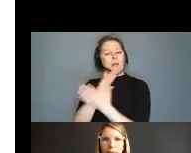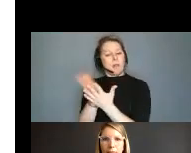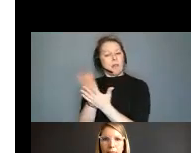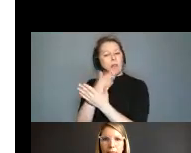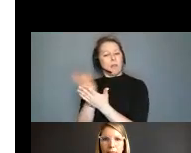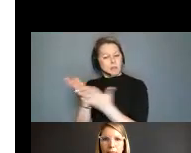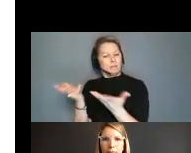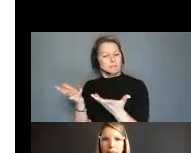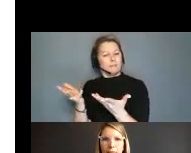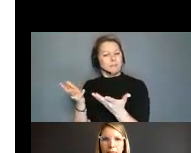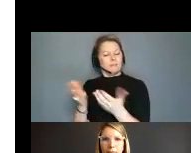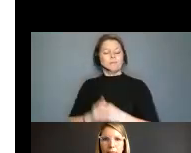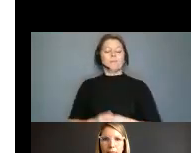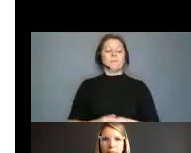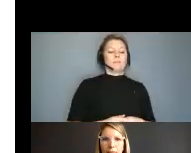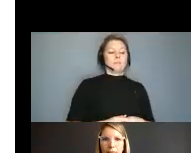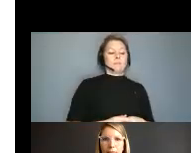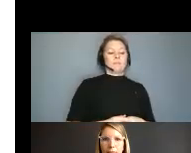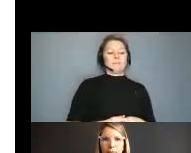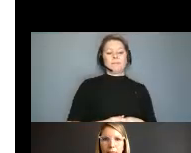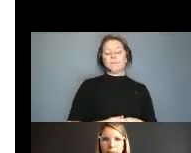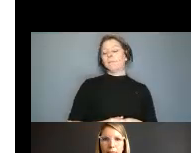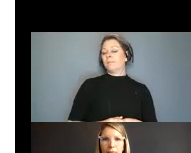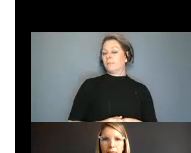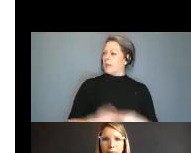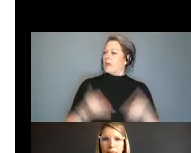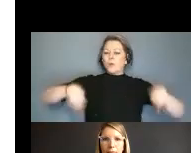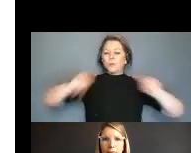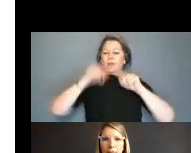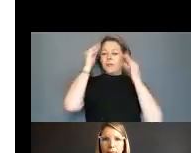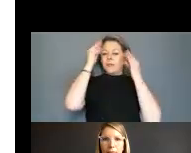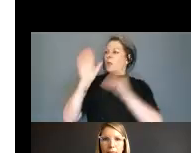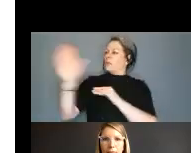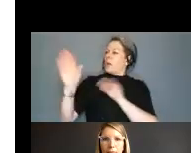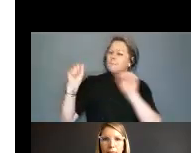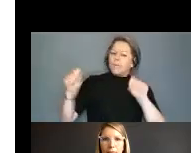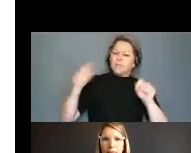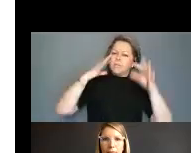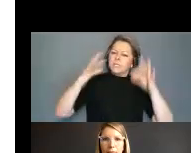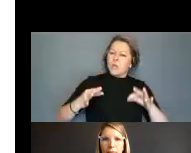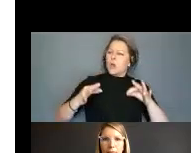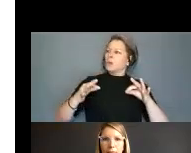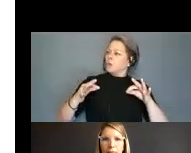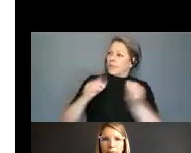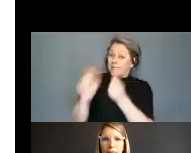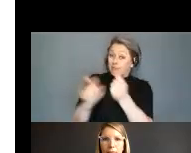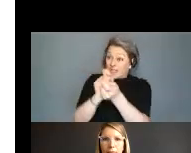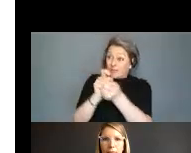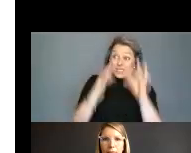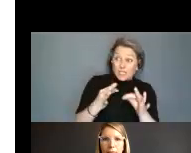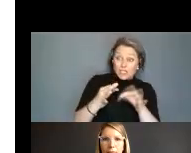So, and we're really looking at, what is this person's ability to make a specific decision at a specific